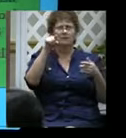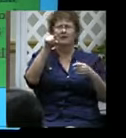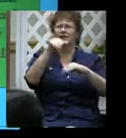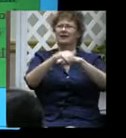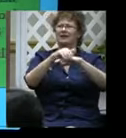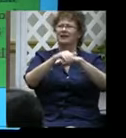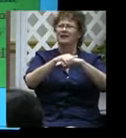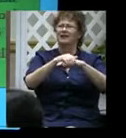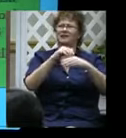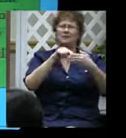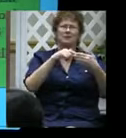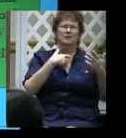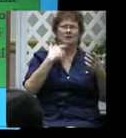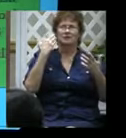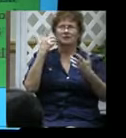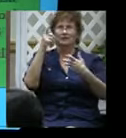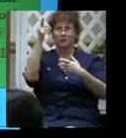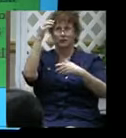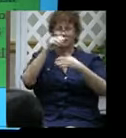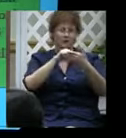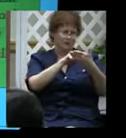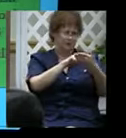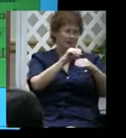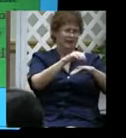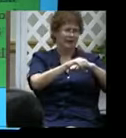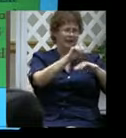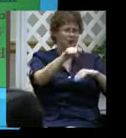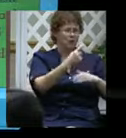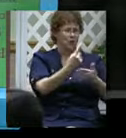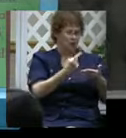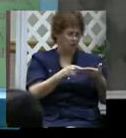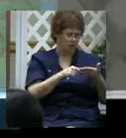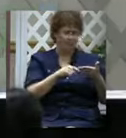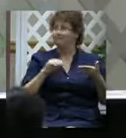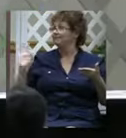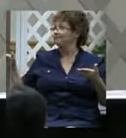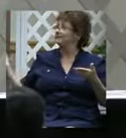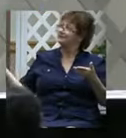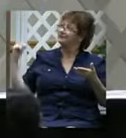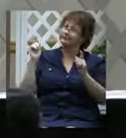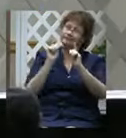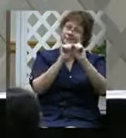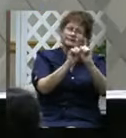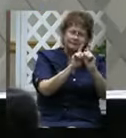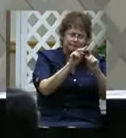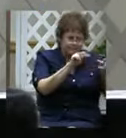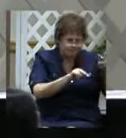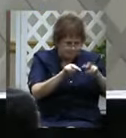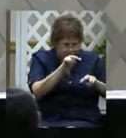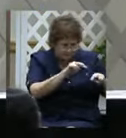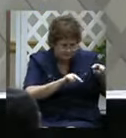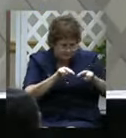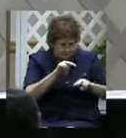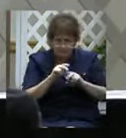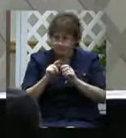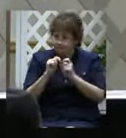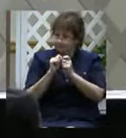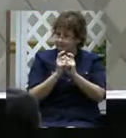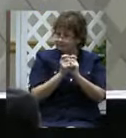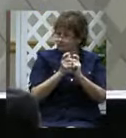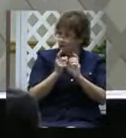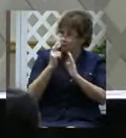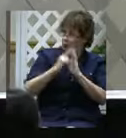if I know it's already in English because the flyer says English only, then perhaps I can get someone to help me out to go to the website to read it to me in